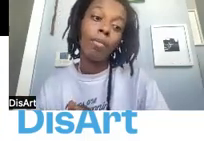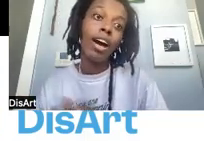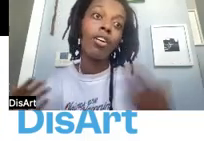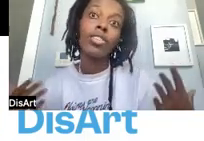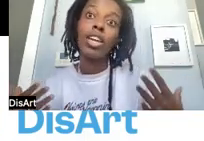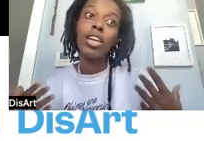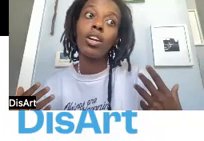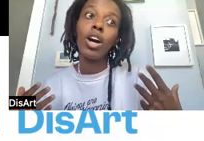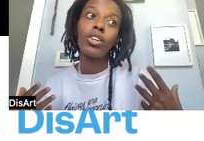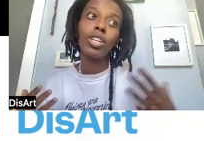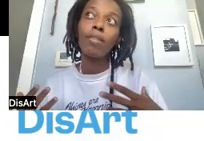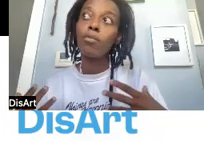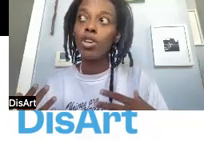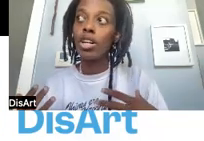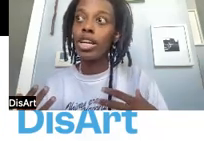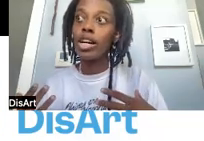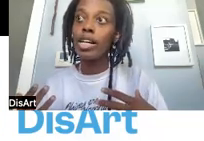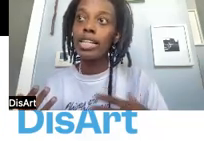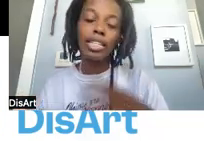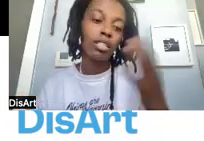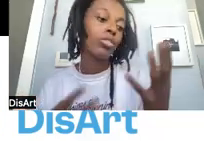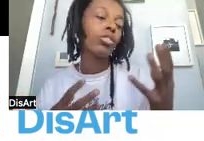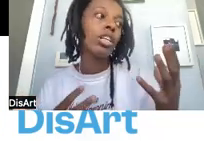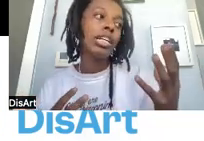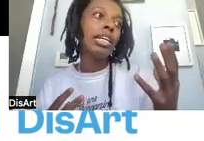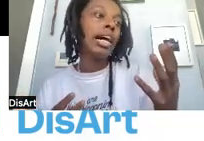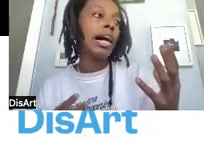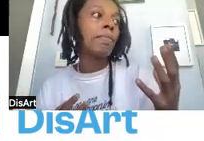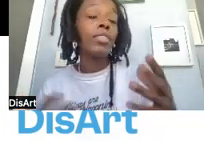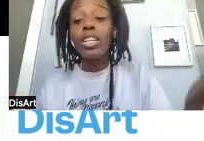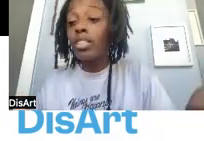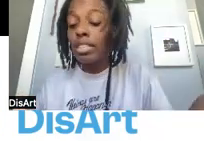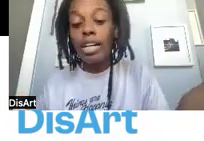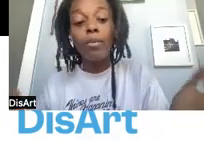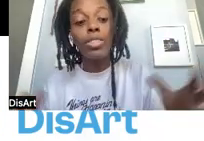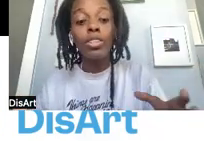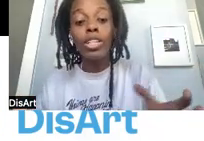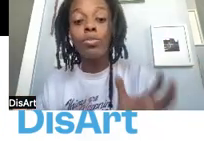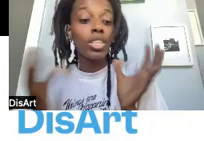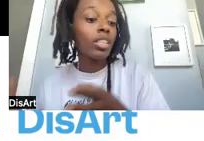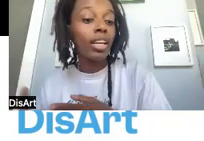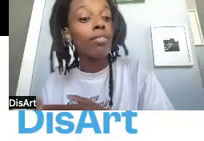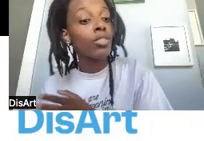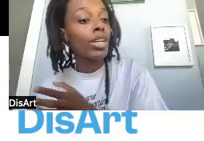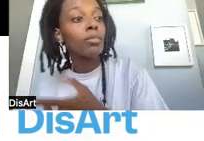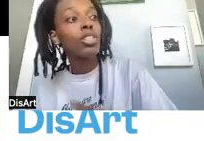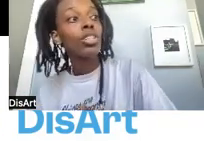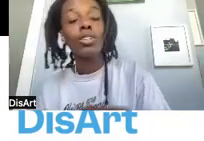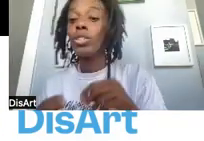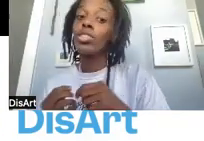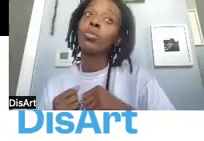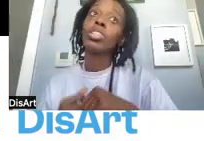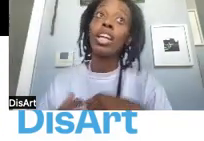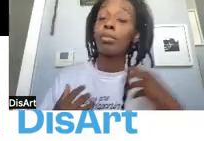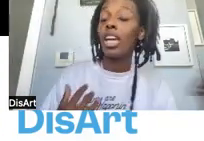of how they create more accessible things, whether it's within like a physical